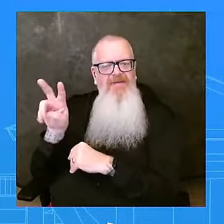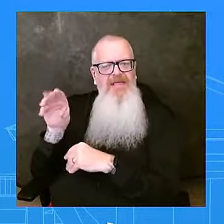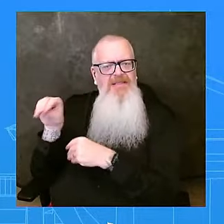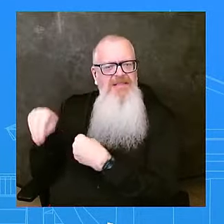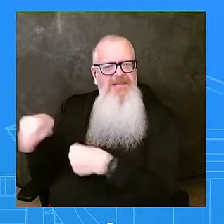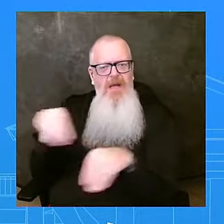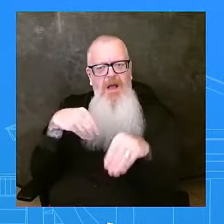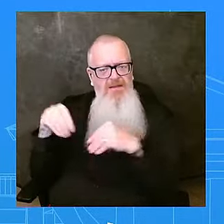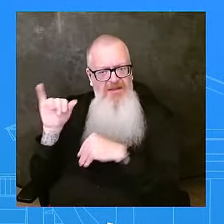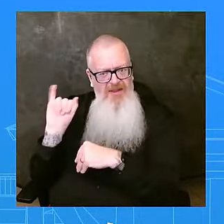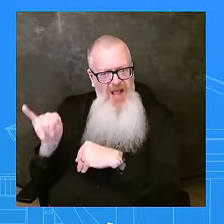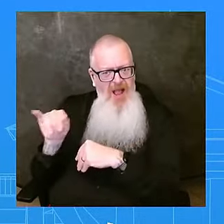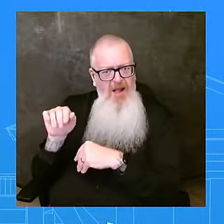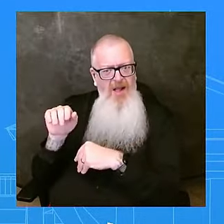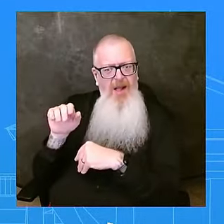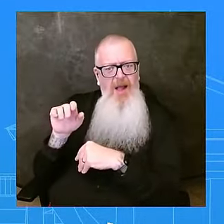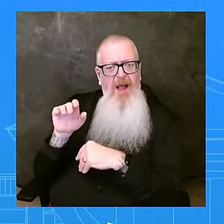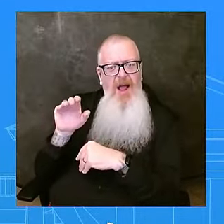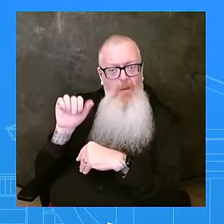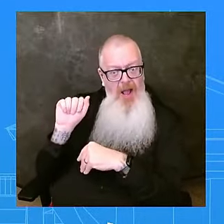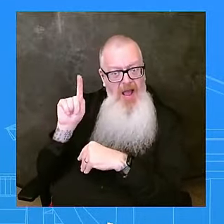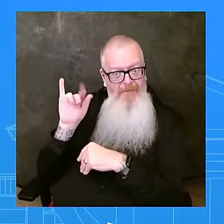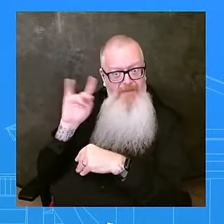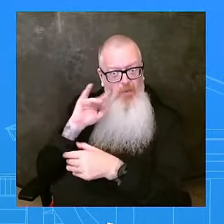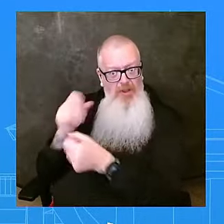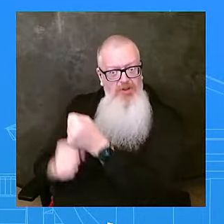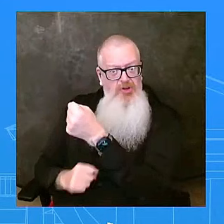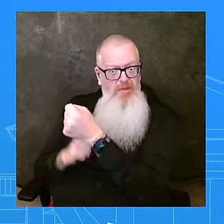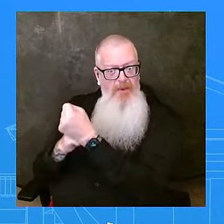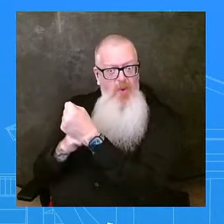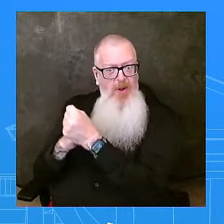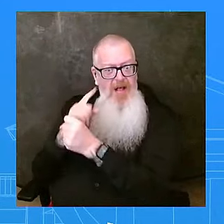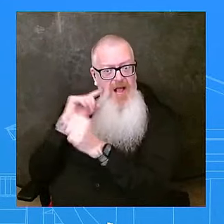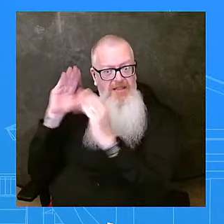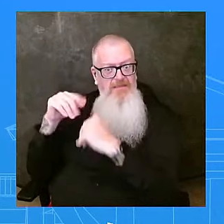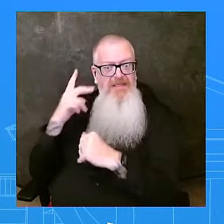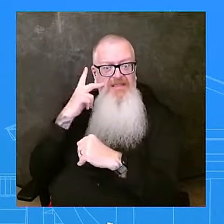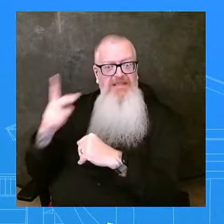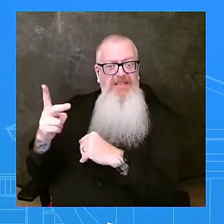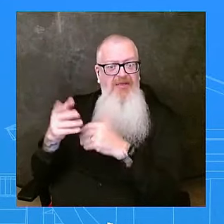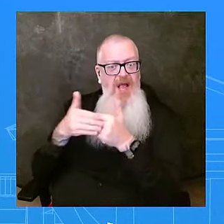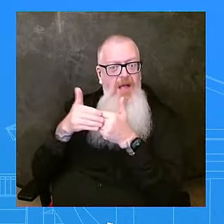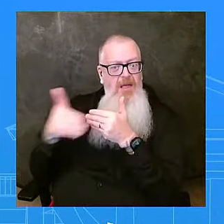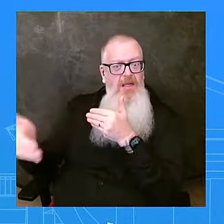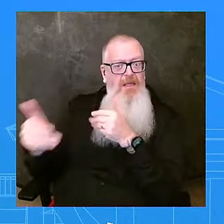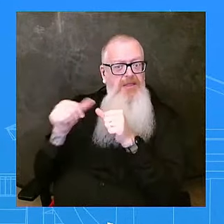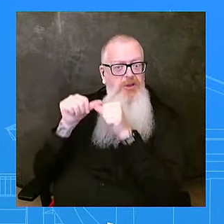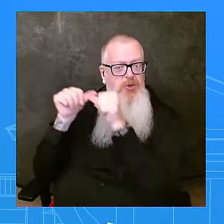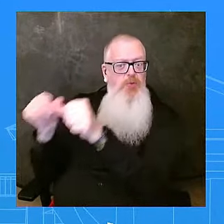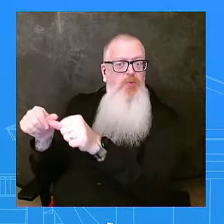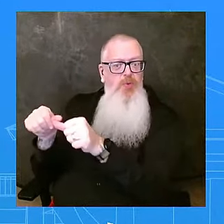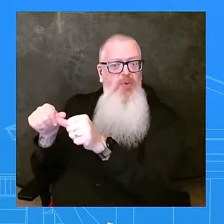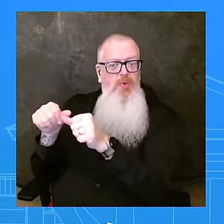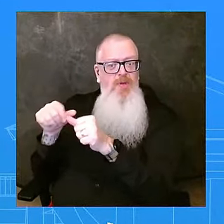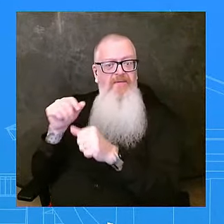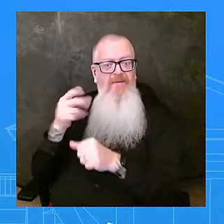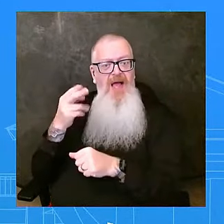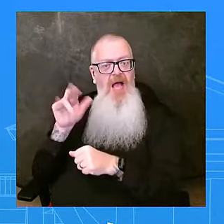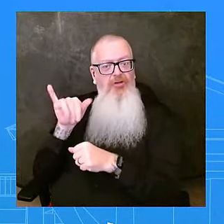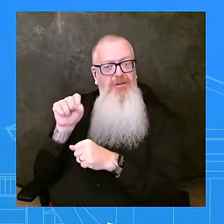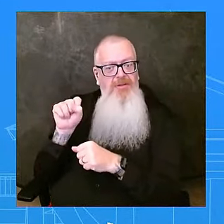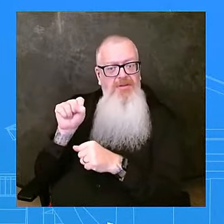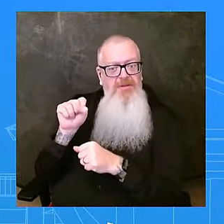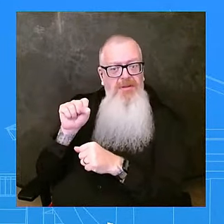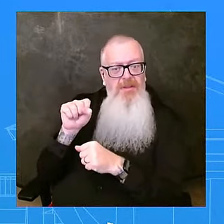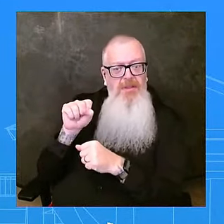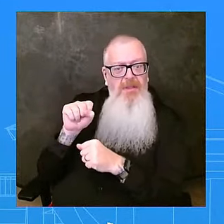supports? And do we expect to see these carried through in the Paris administration? Well, let's see where it goes. I don't like to talk about draft legislation one